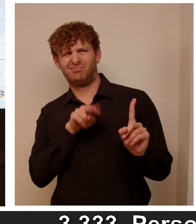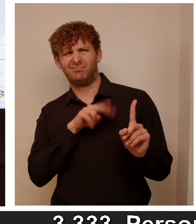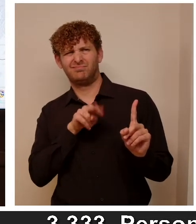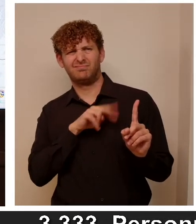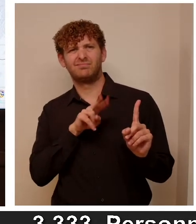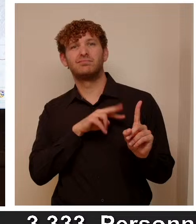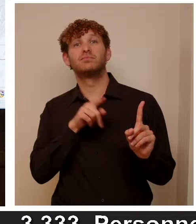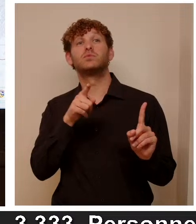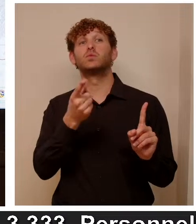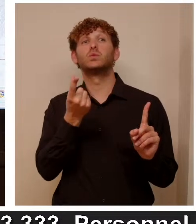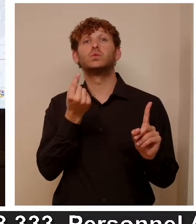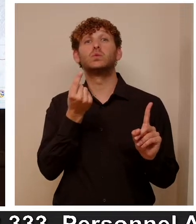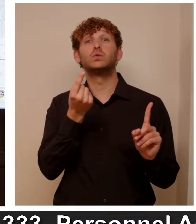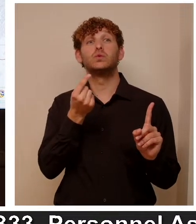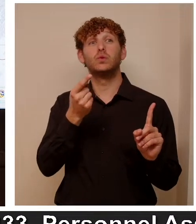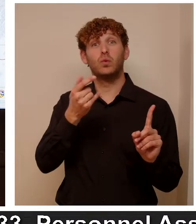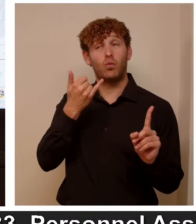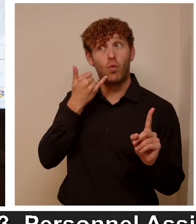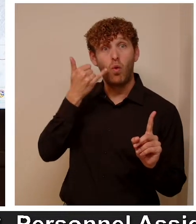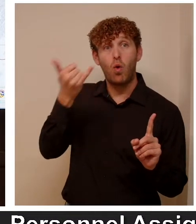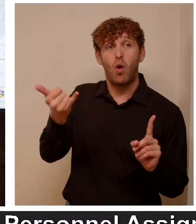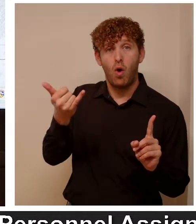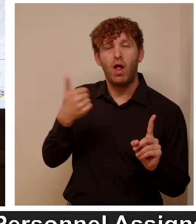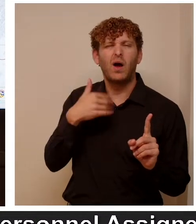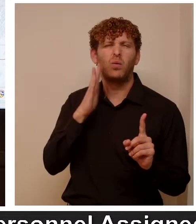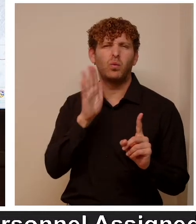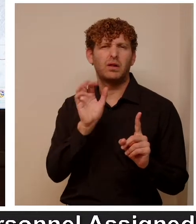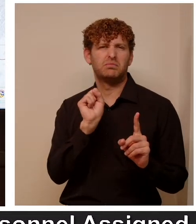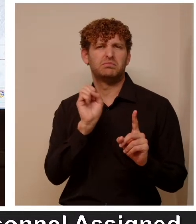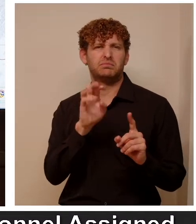our hotline. I will share that number in just a moment.